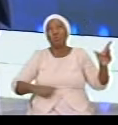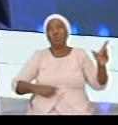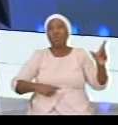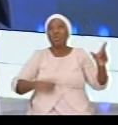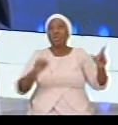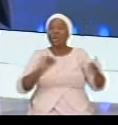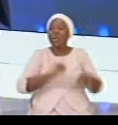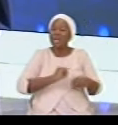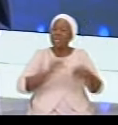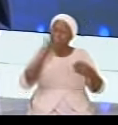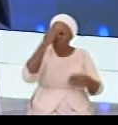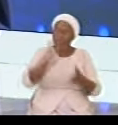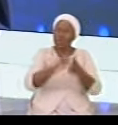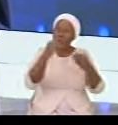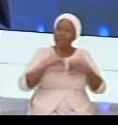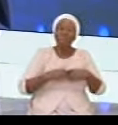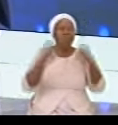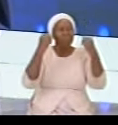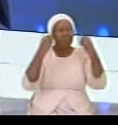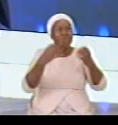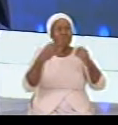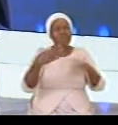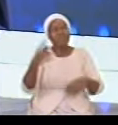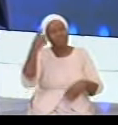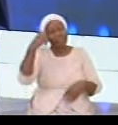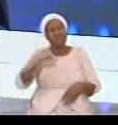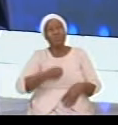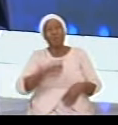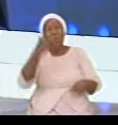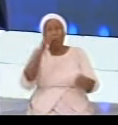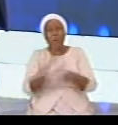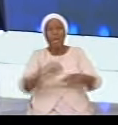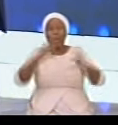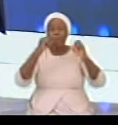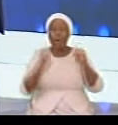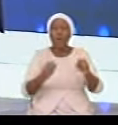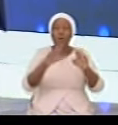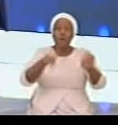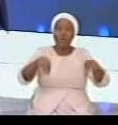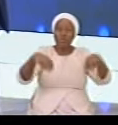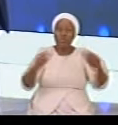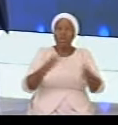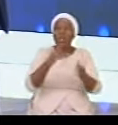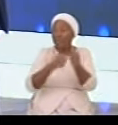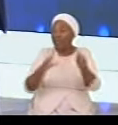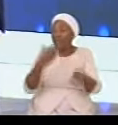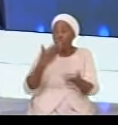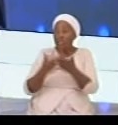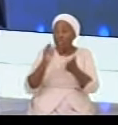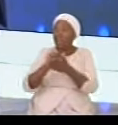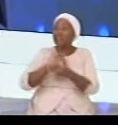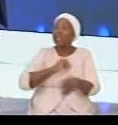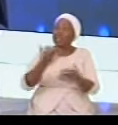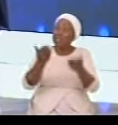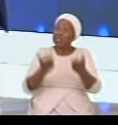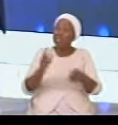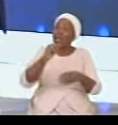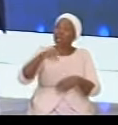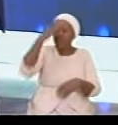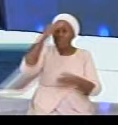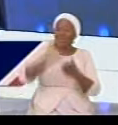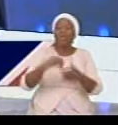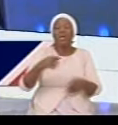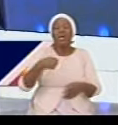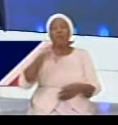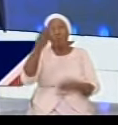you have a lot for me. Promises, power, provision. Every good thing I can have, I covet it now.